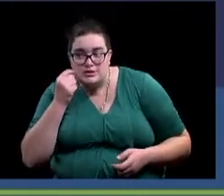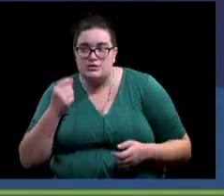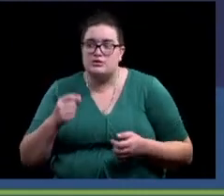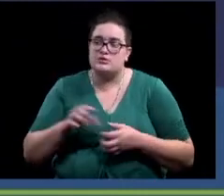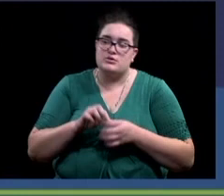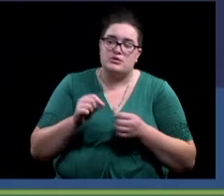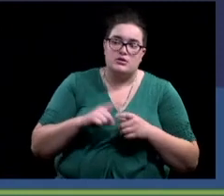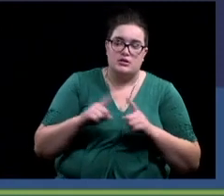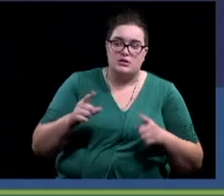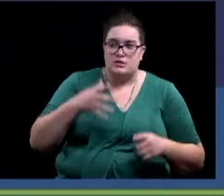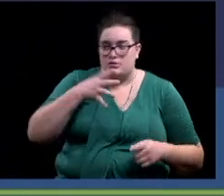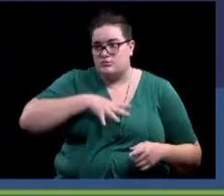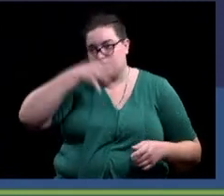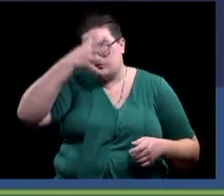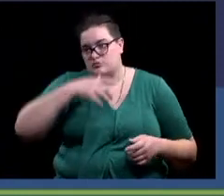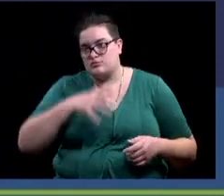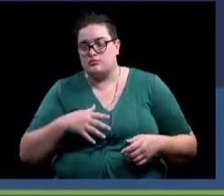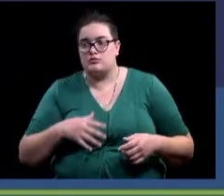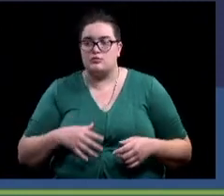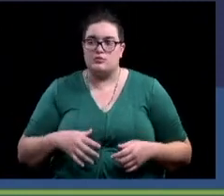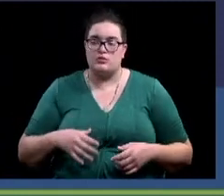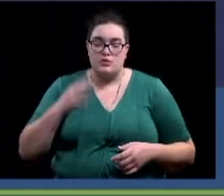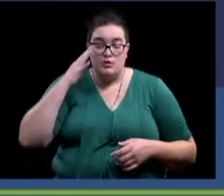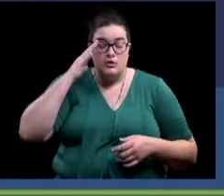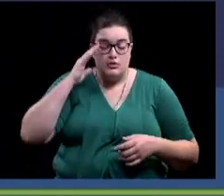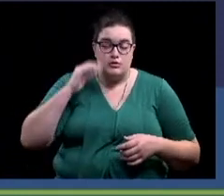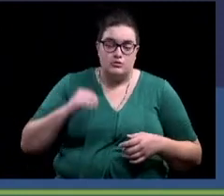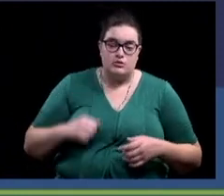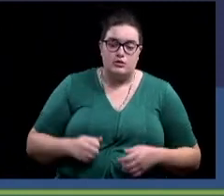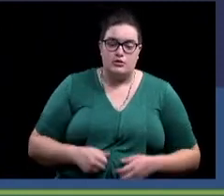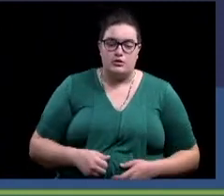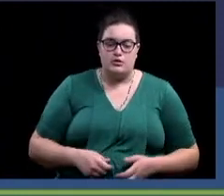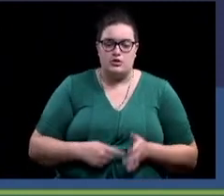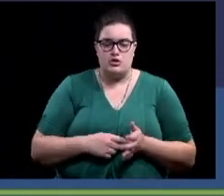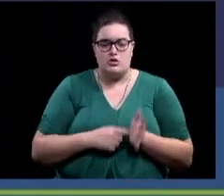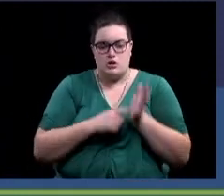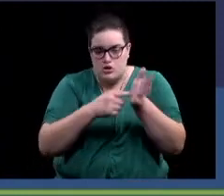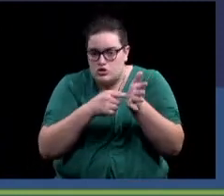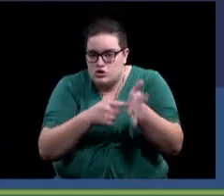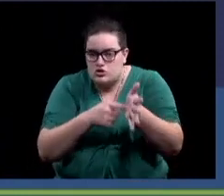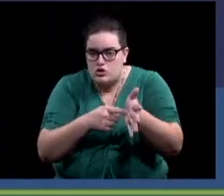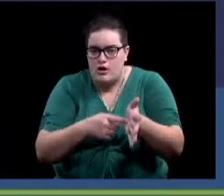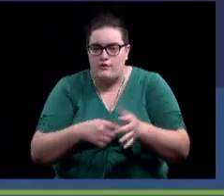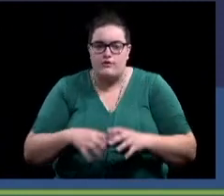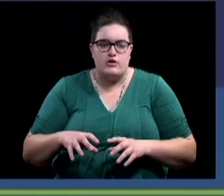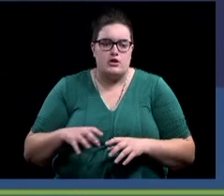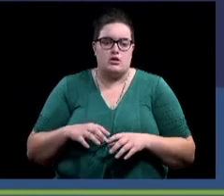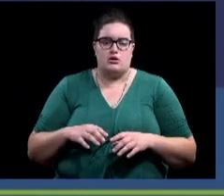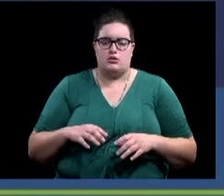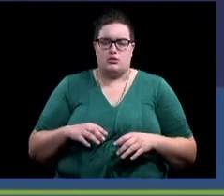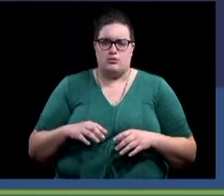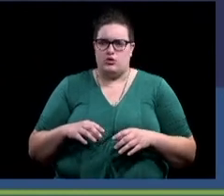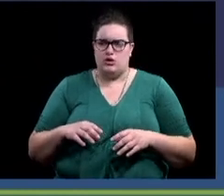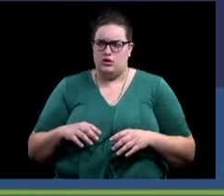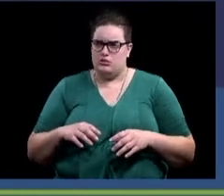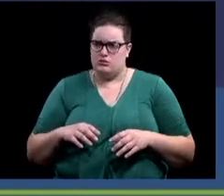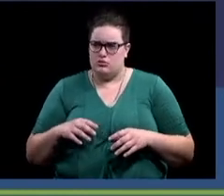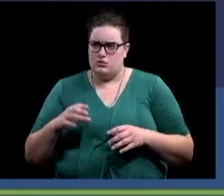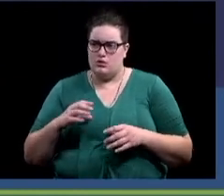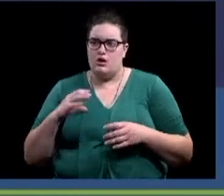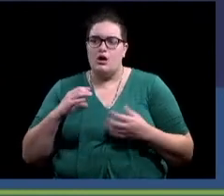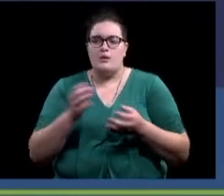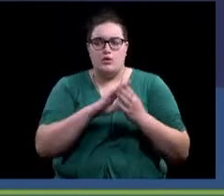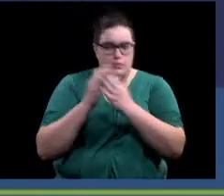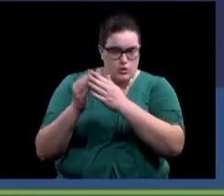of the community that we and they serve. And so I was so proud to see that. So I want to say thank you for doing that. I thank